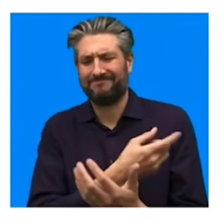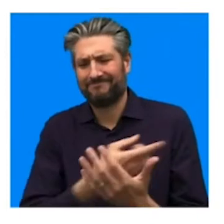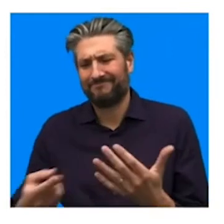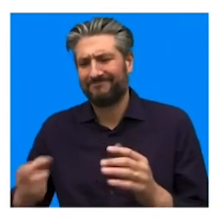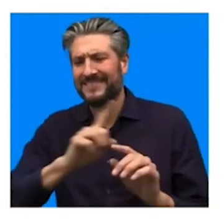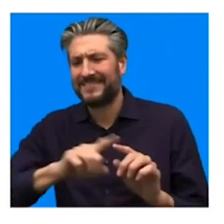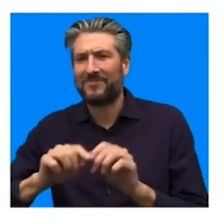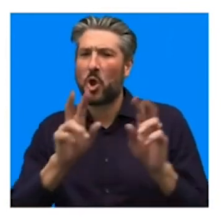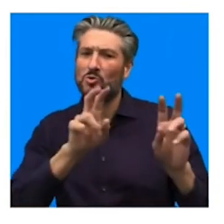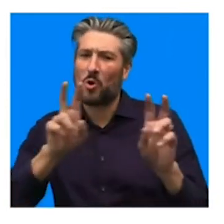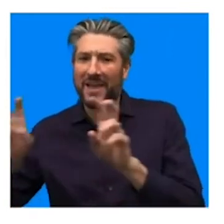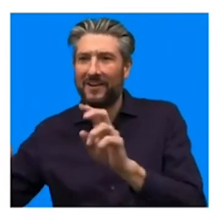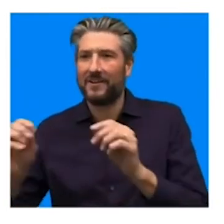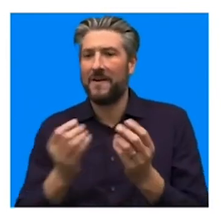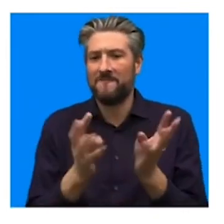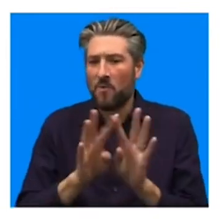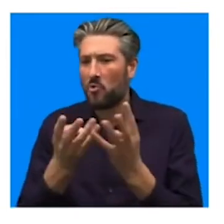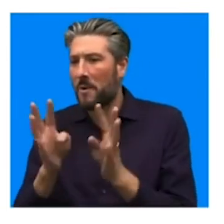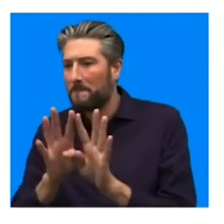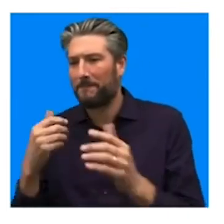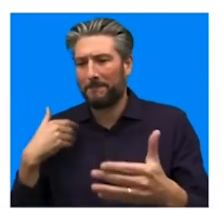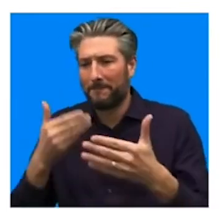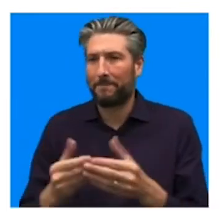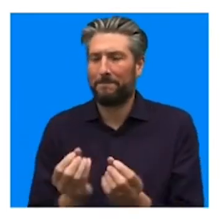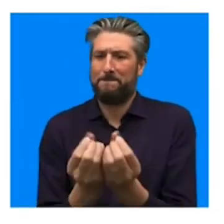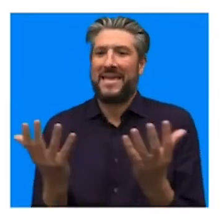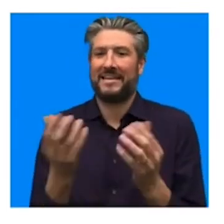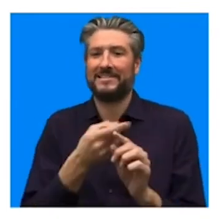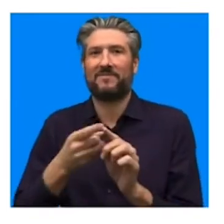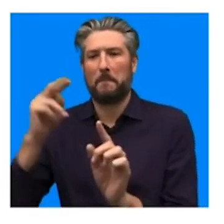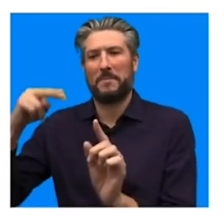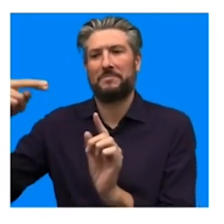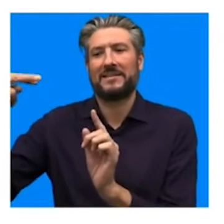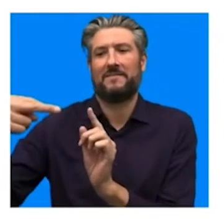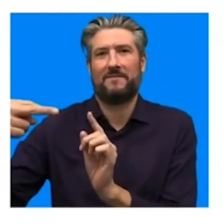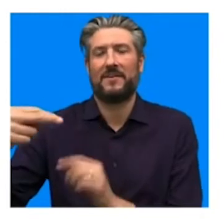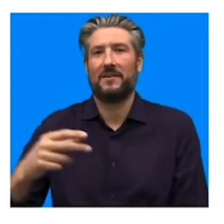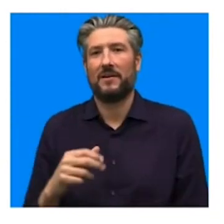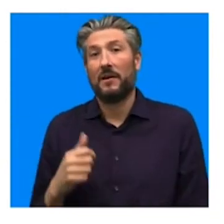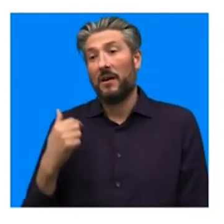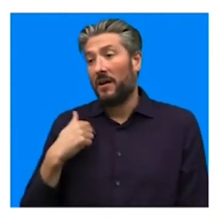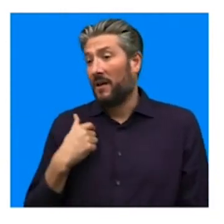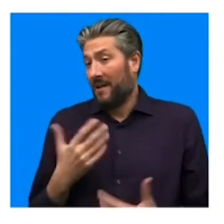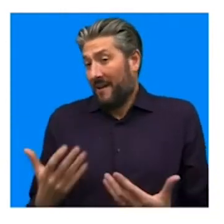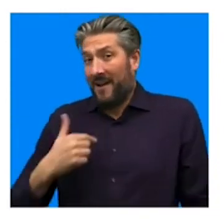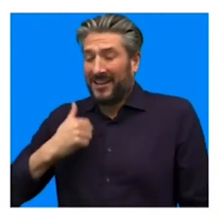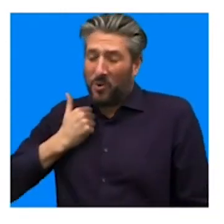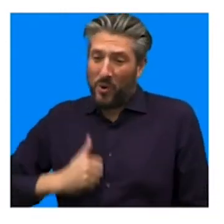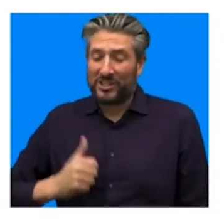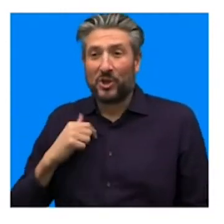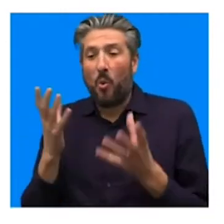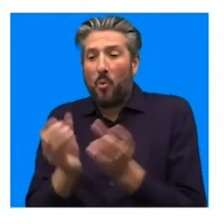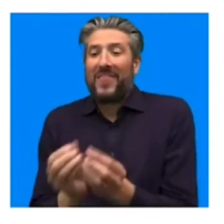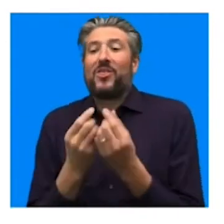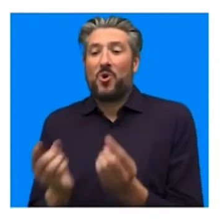forums, and so many different perspectives. There is nothing more that I would like to be there with you than with a